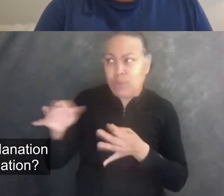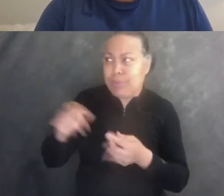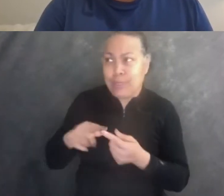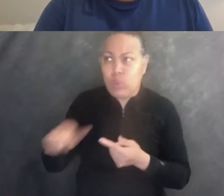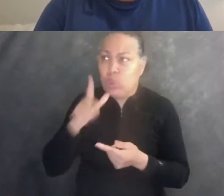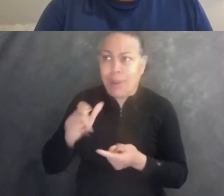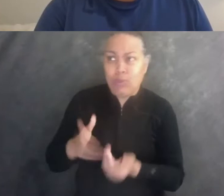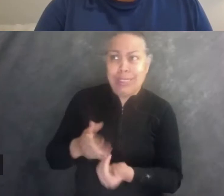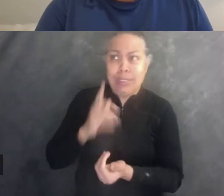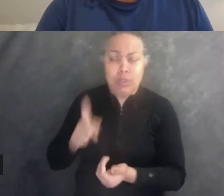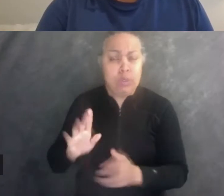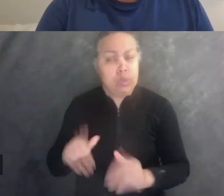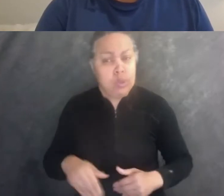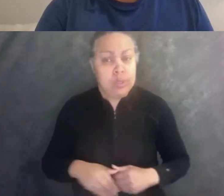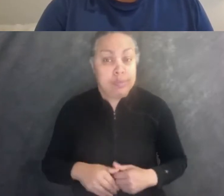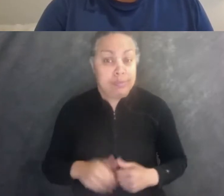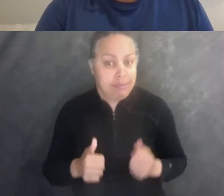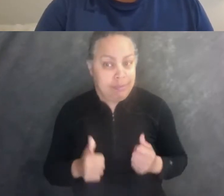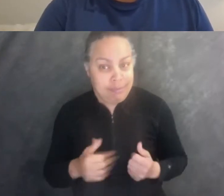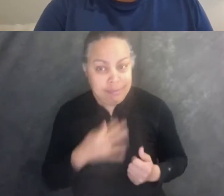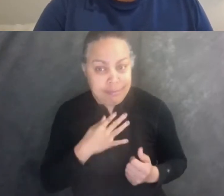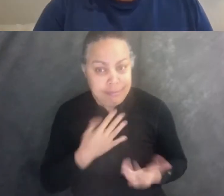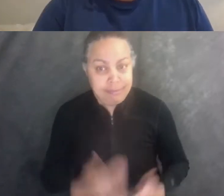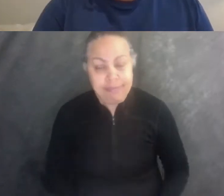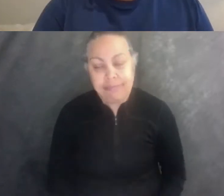translation? You